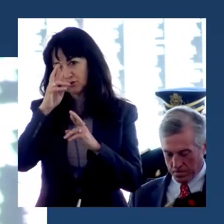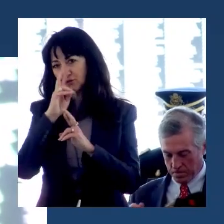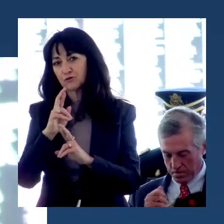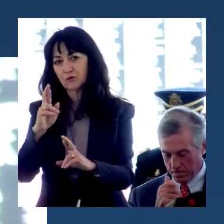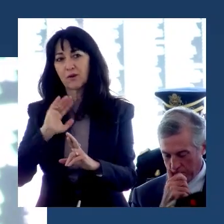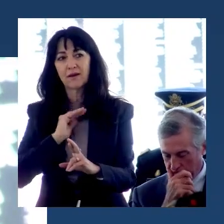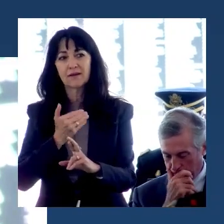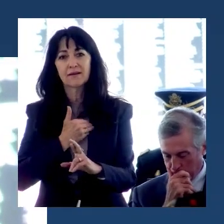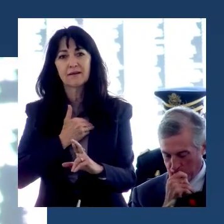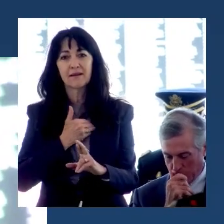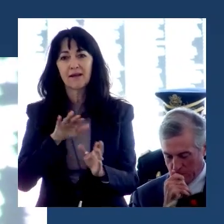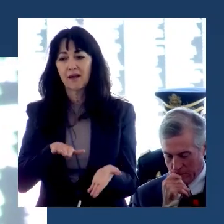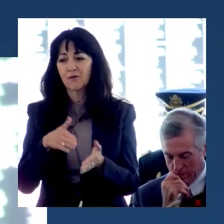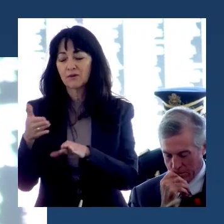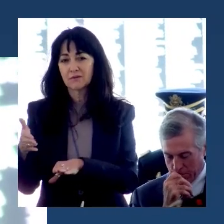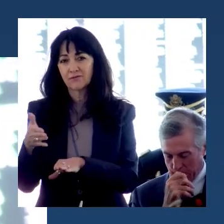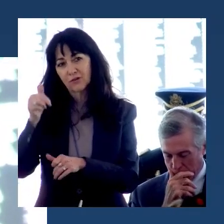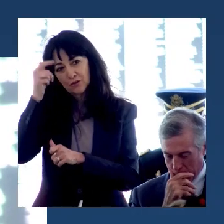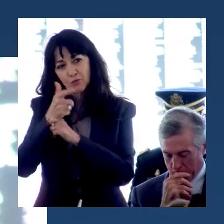and sisters. Thank you.